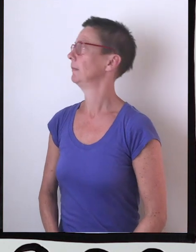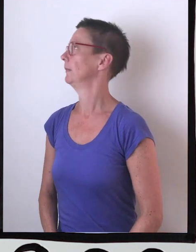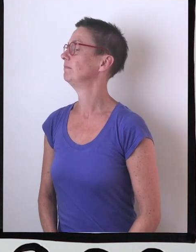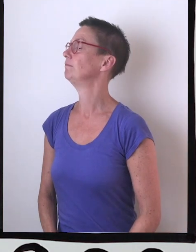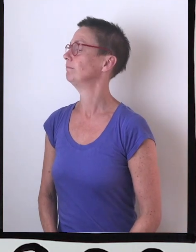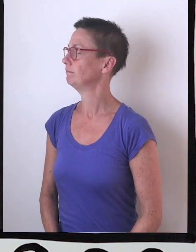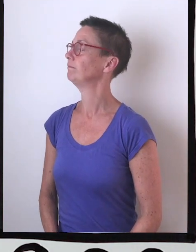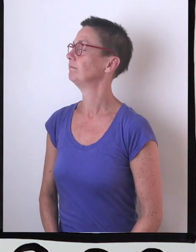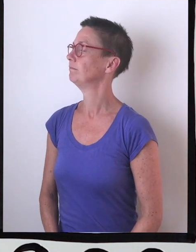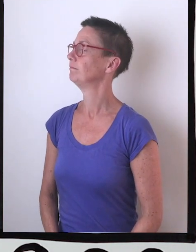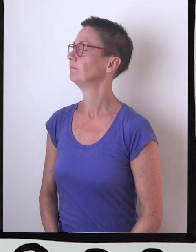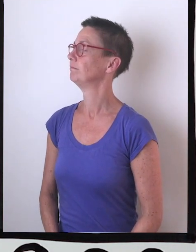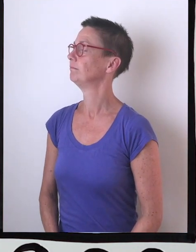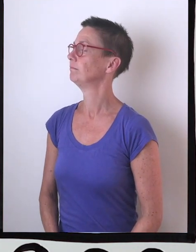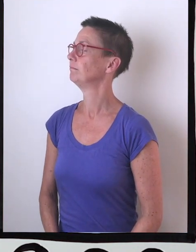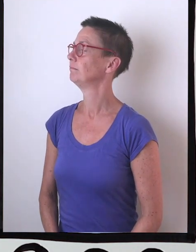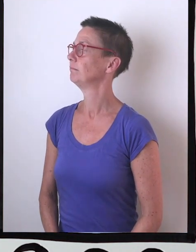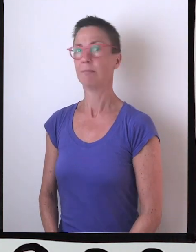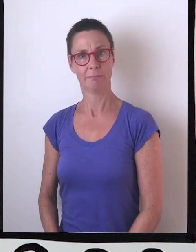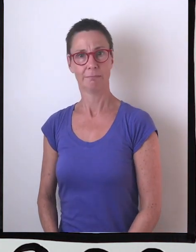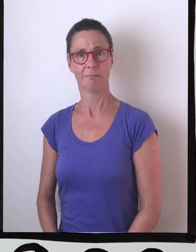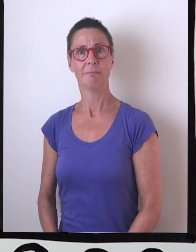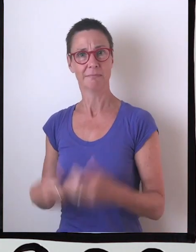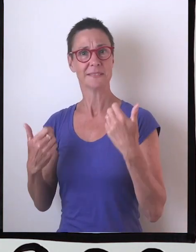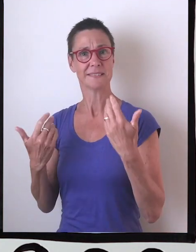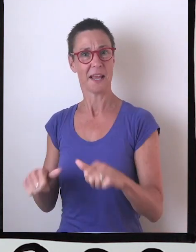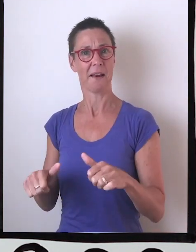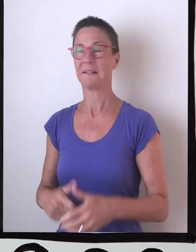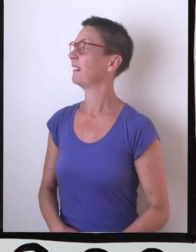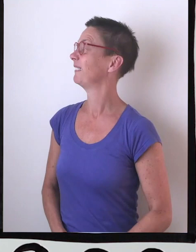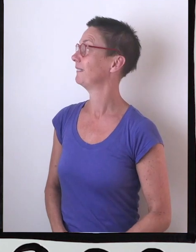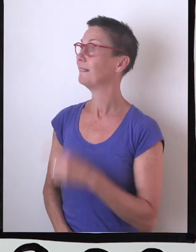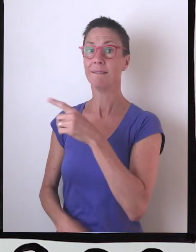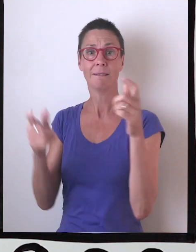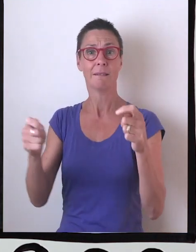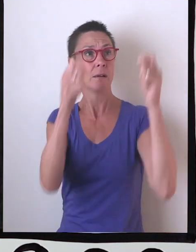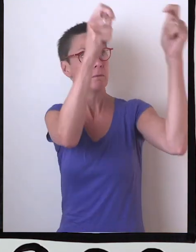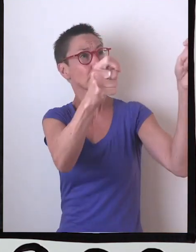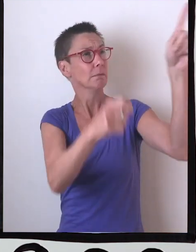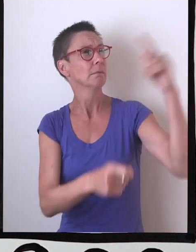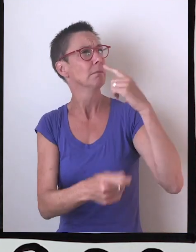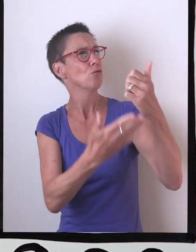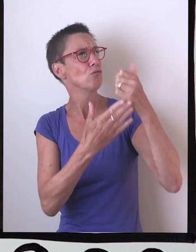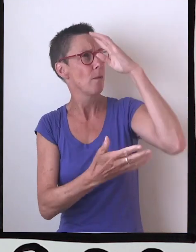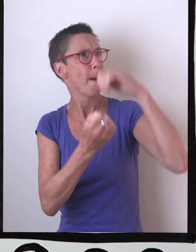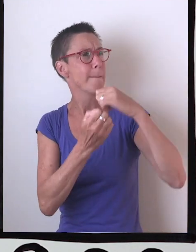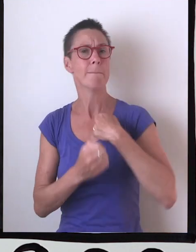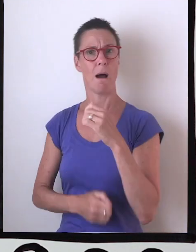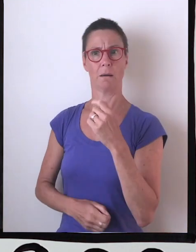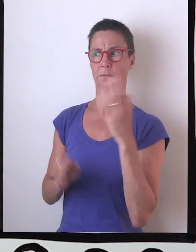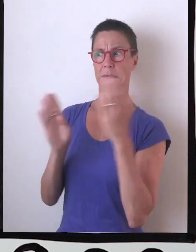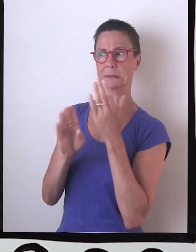So we have five, live long and prosper. Peace. Great, we've done it. So that we can put that on the wall and remind us of